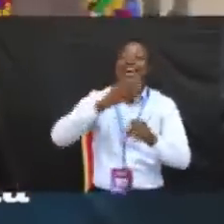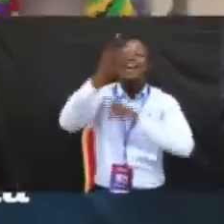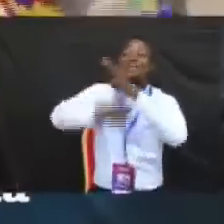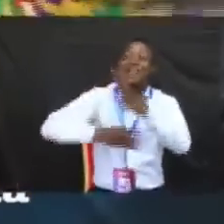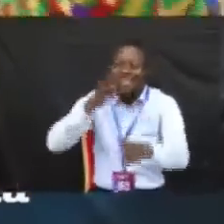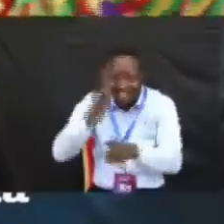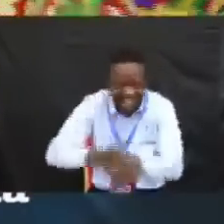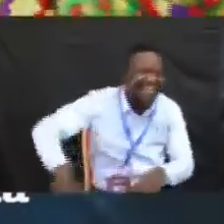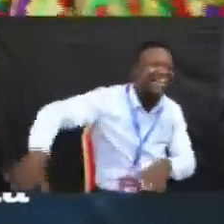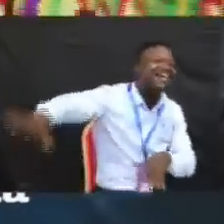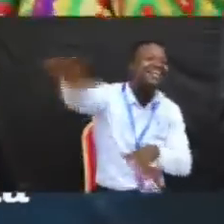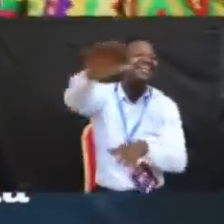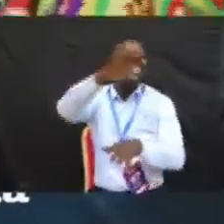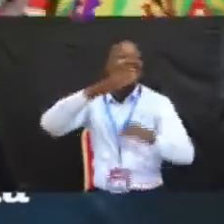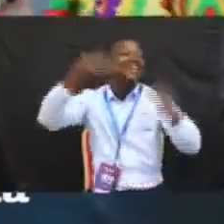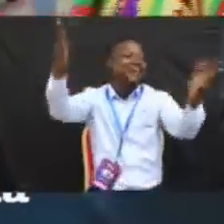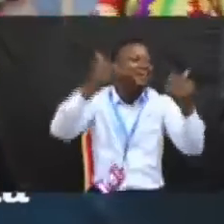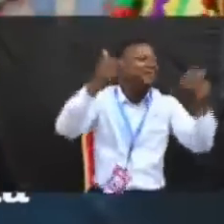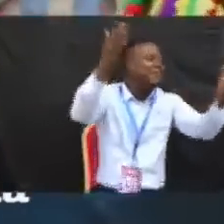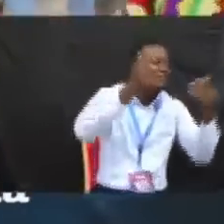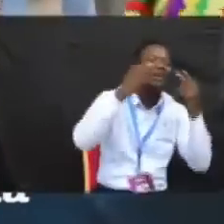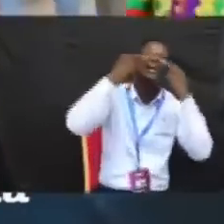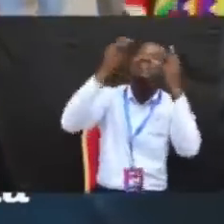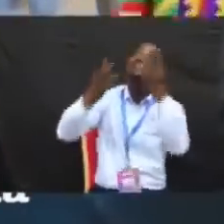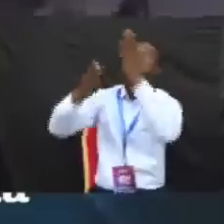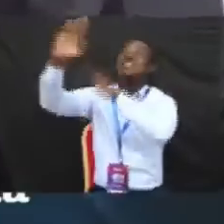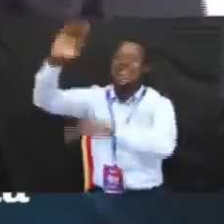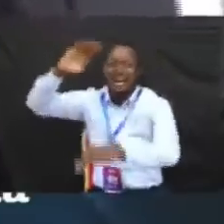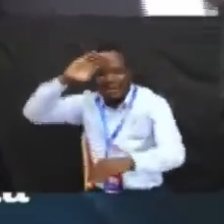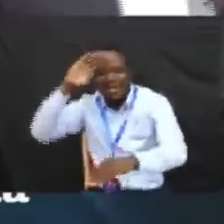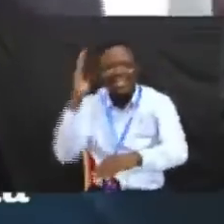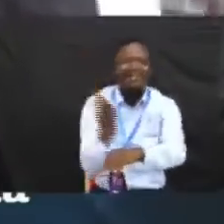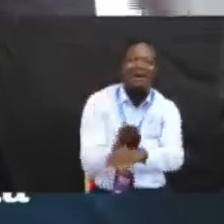Let the name Praise the Lord.